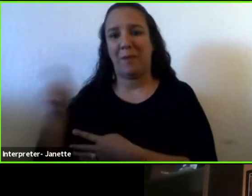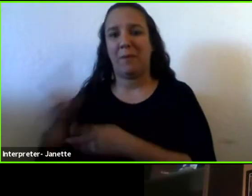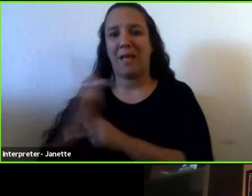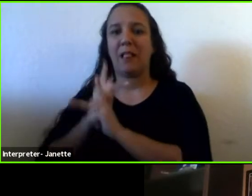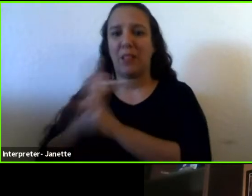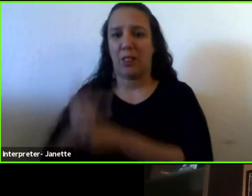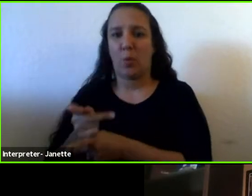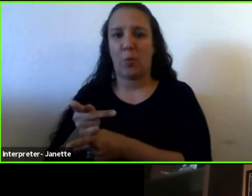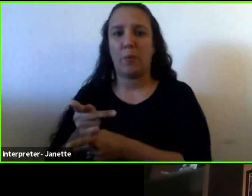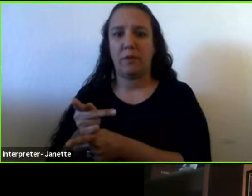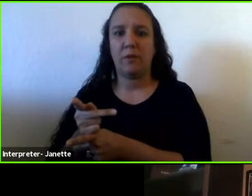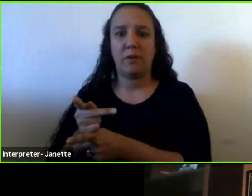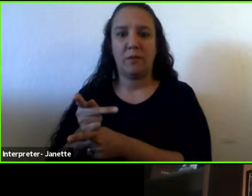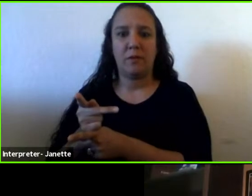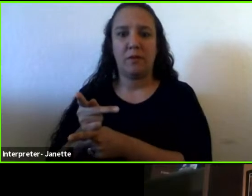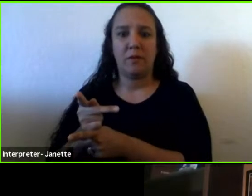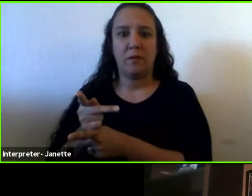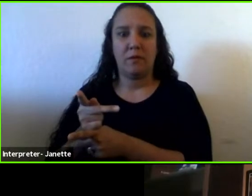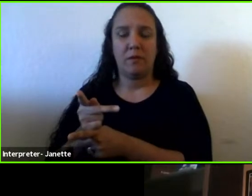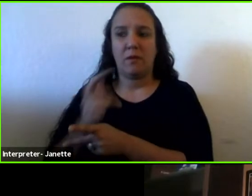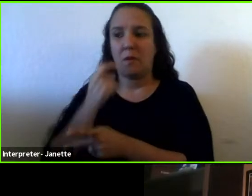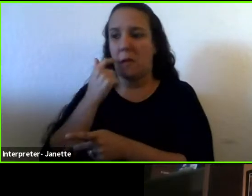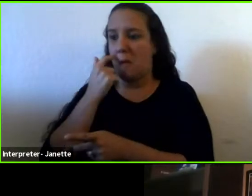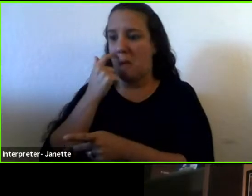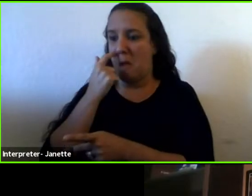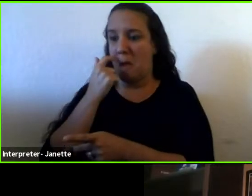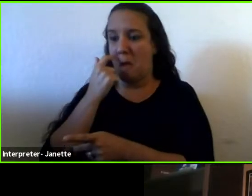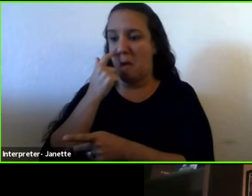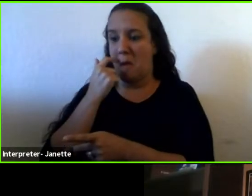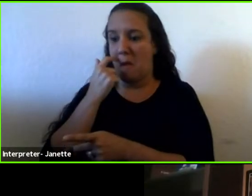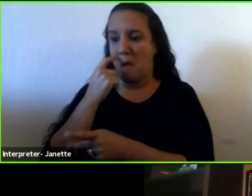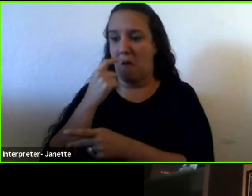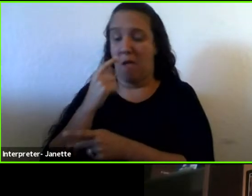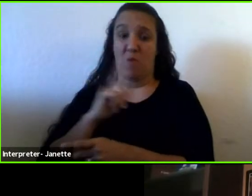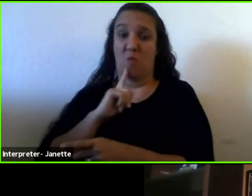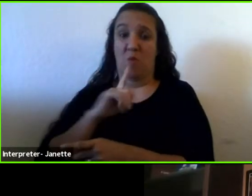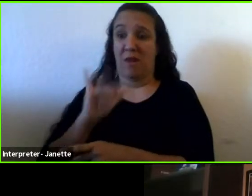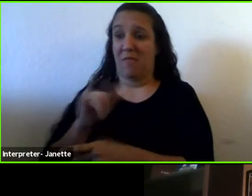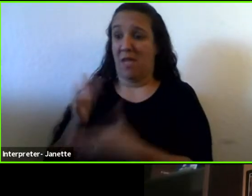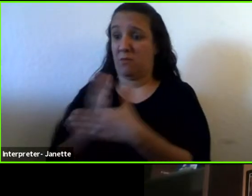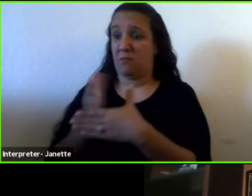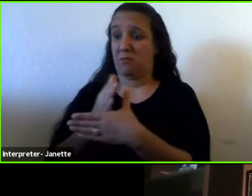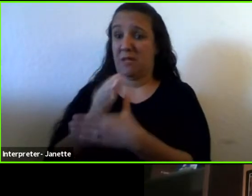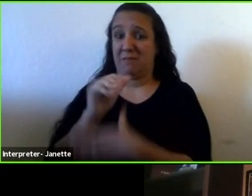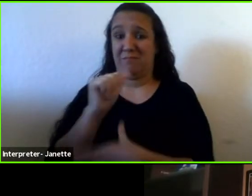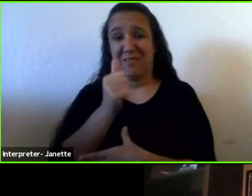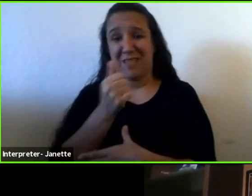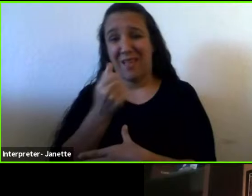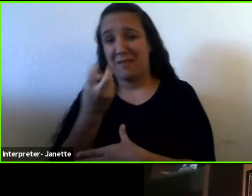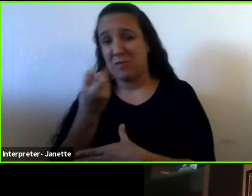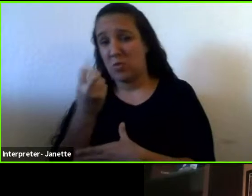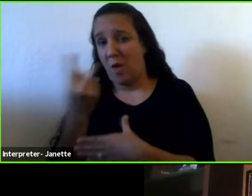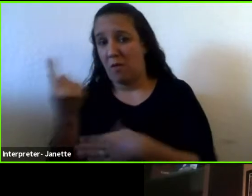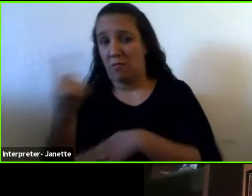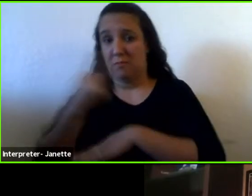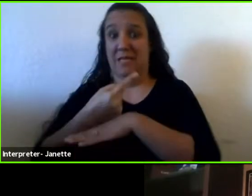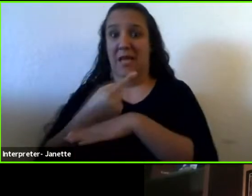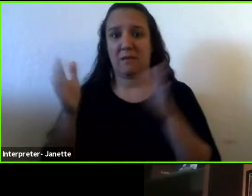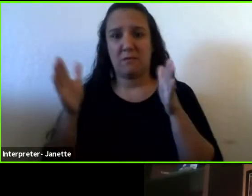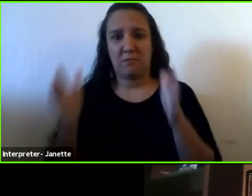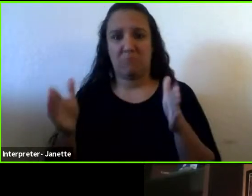was stood up inside of really 10, 12 days, which is a great example of agile